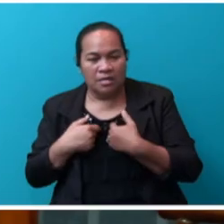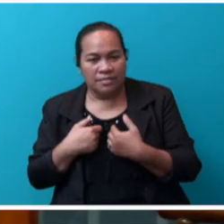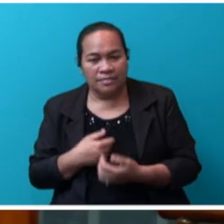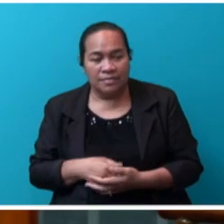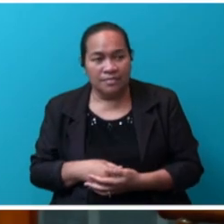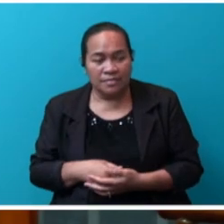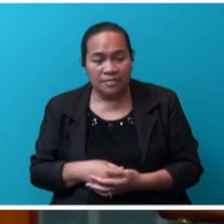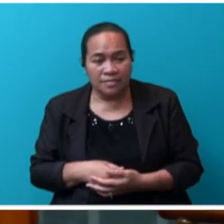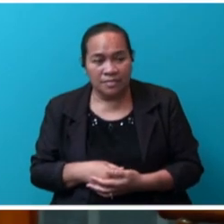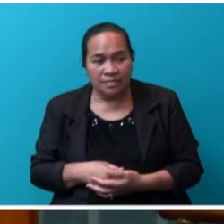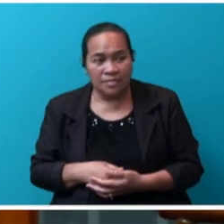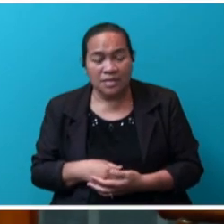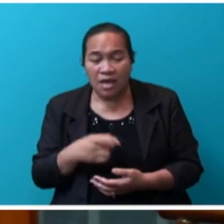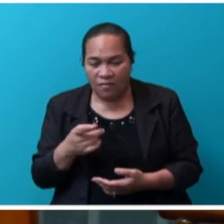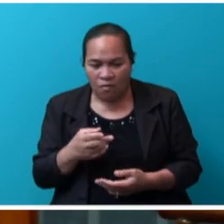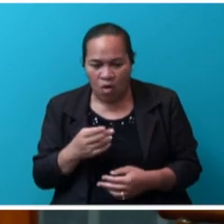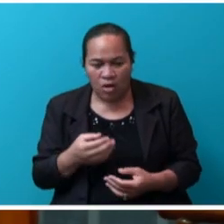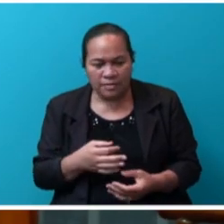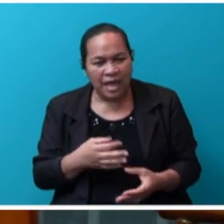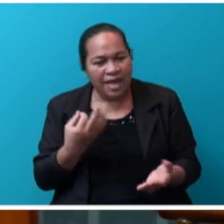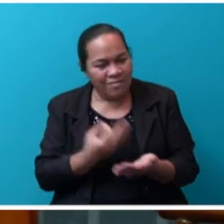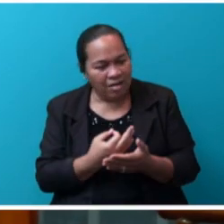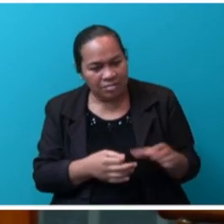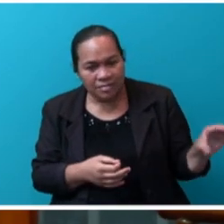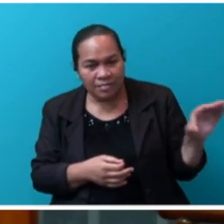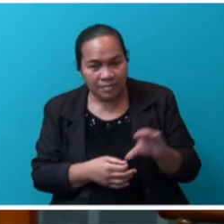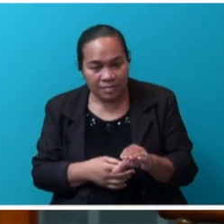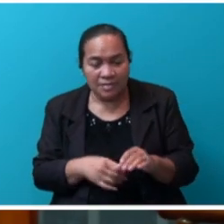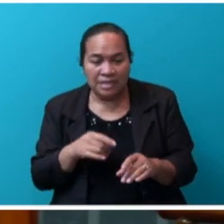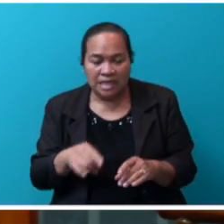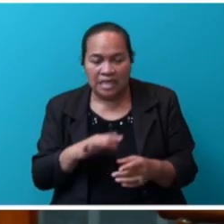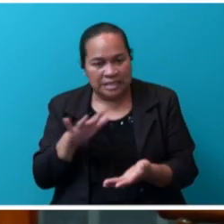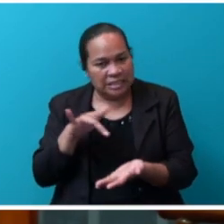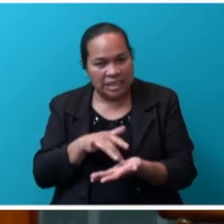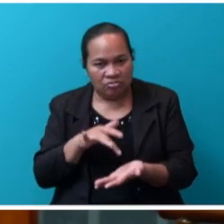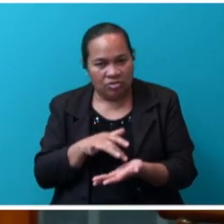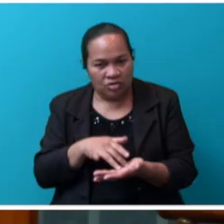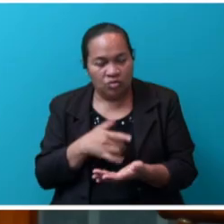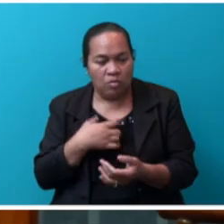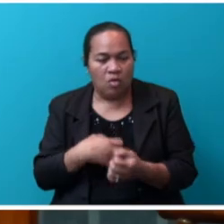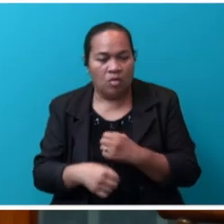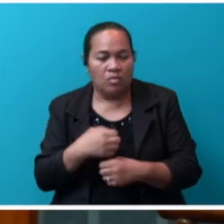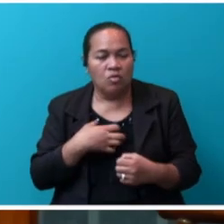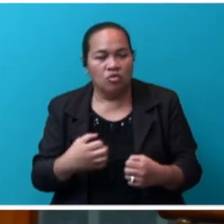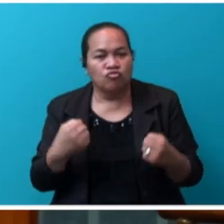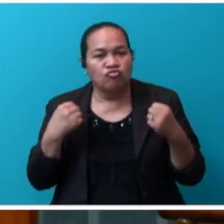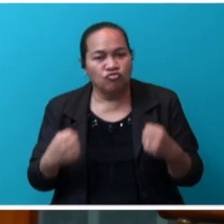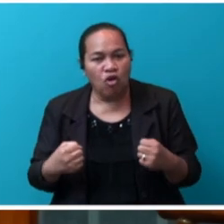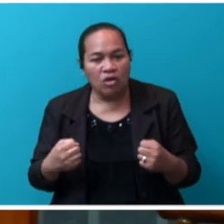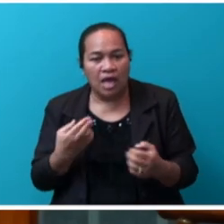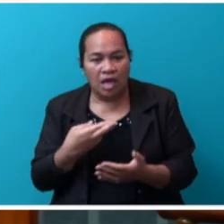in public infrastructure is central to government's commitment to build a stronger and more resilient economy